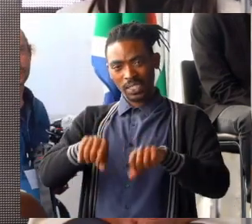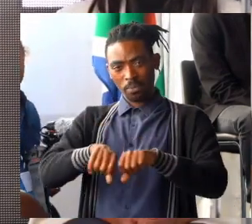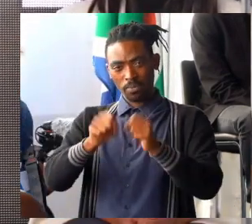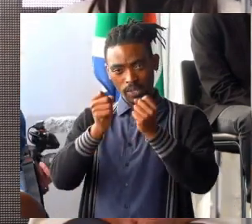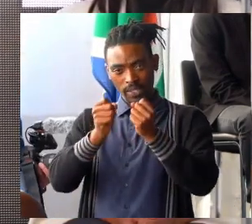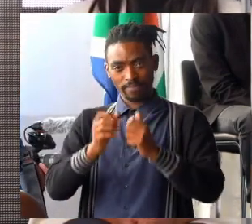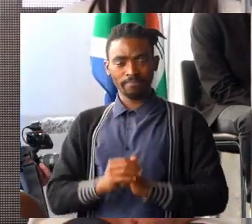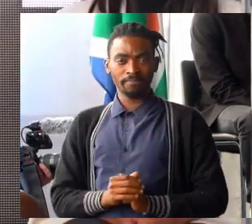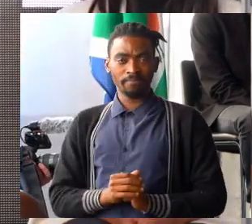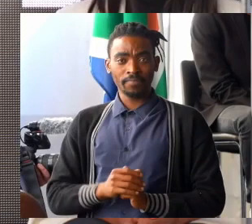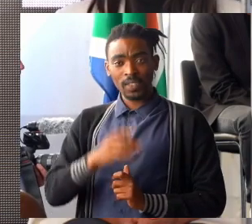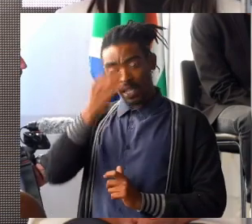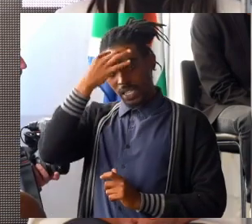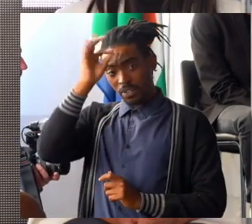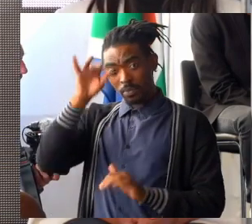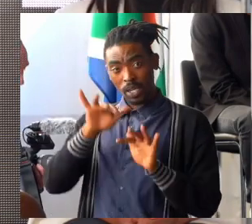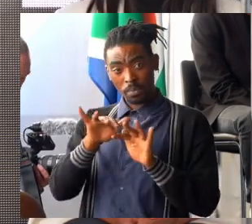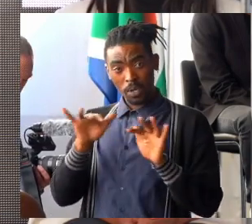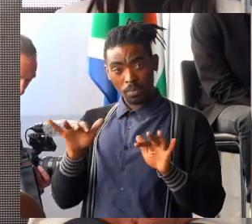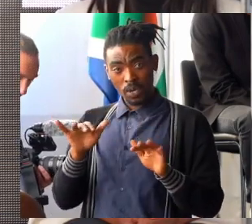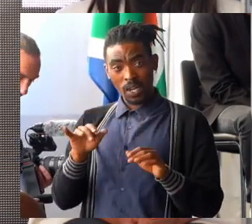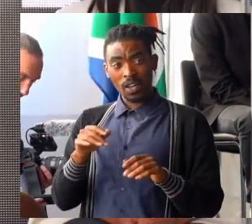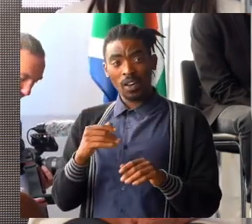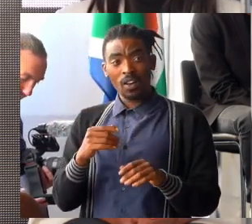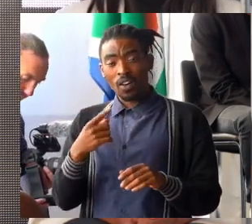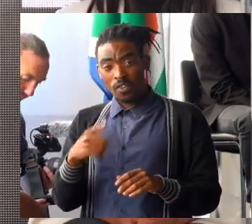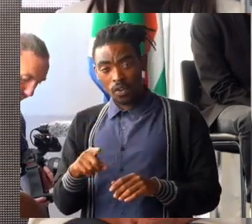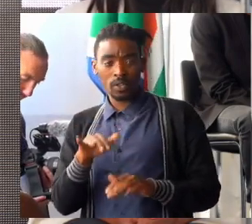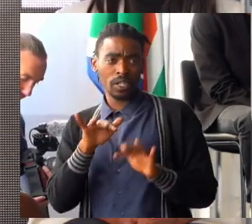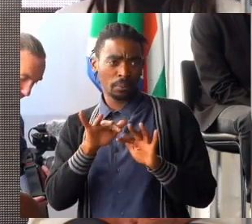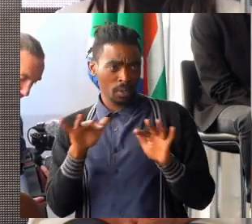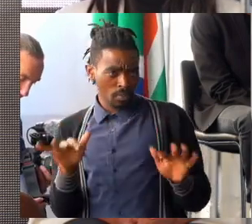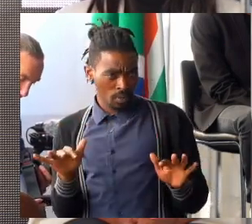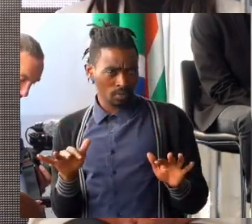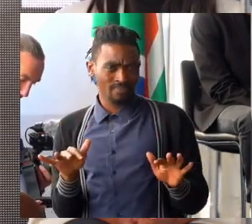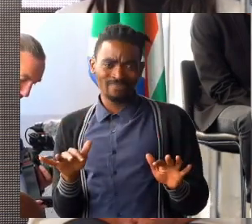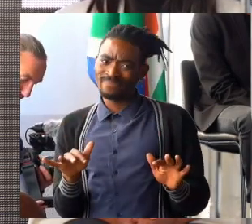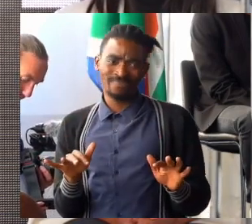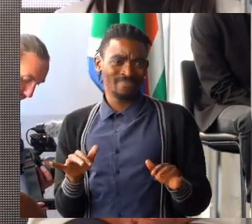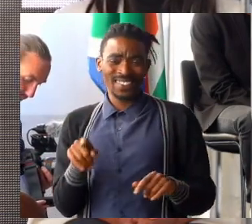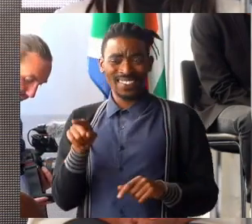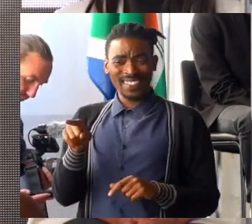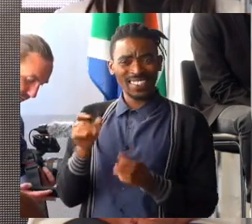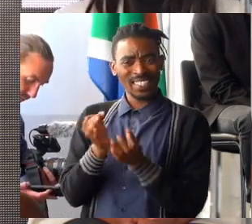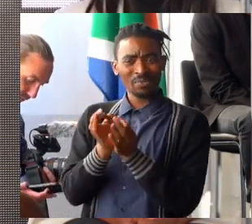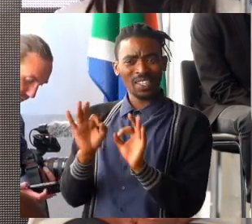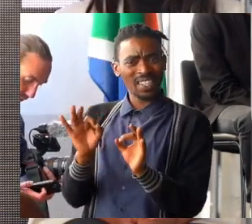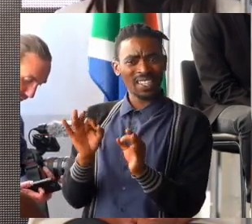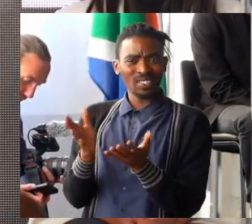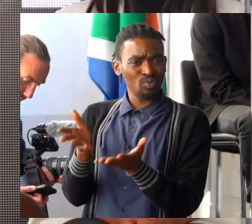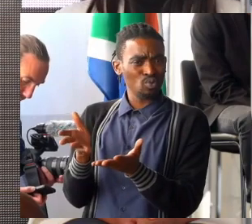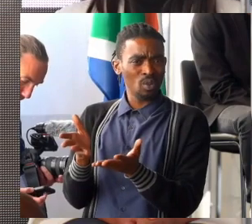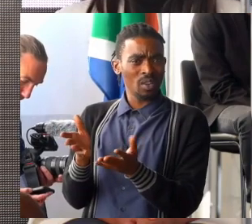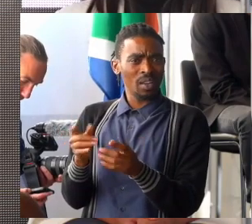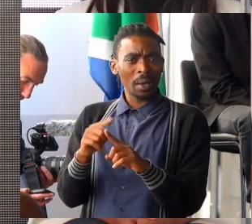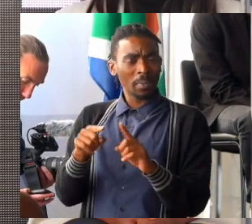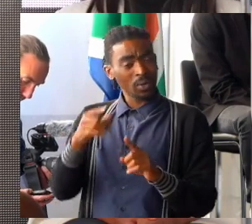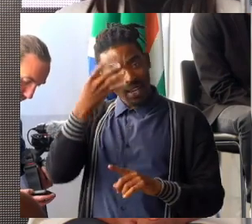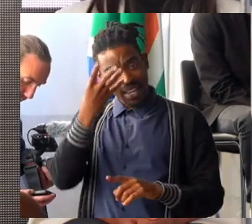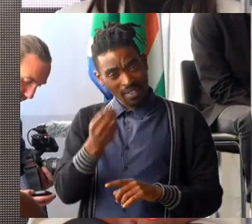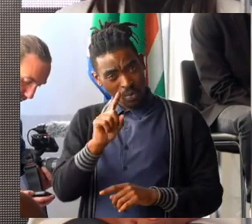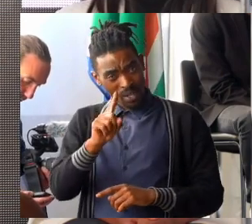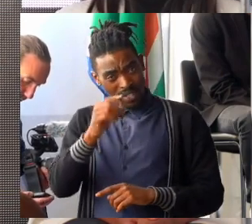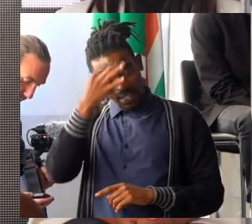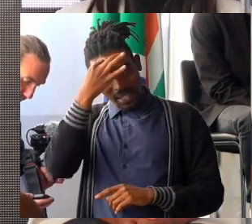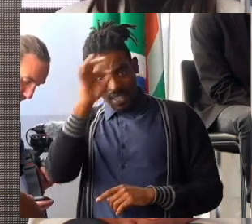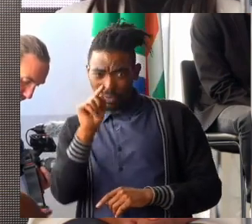Instead of a government of the people, by the people, and for the people, as a democracy is supposed to be, we have a government of the